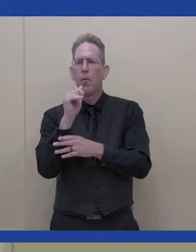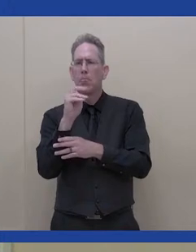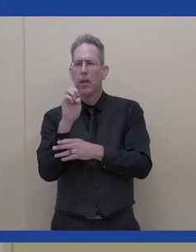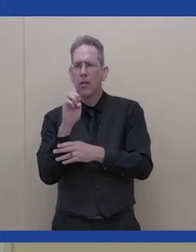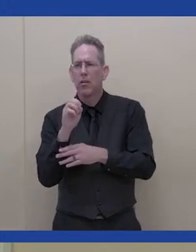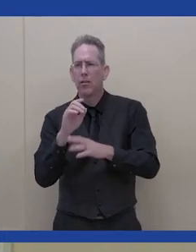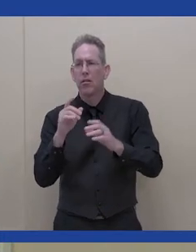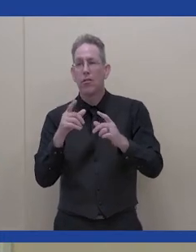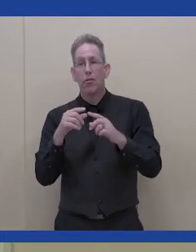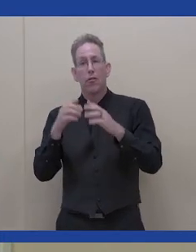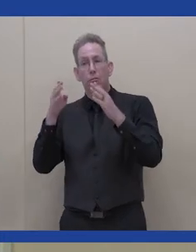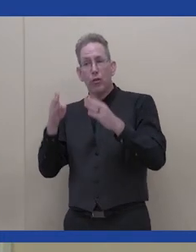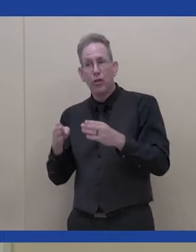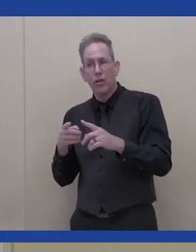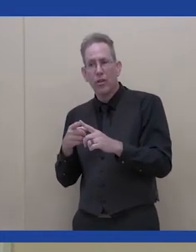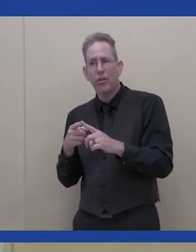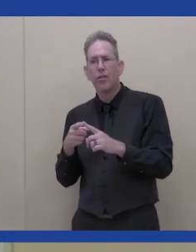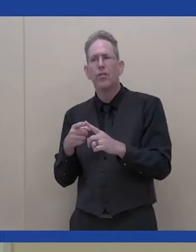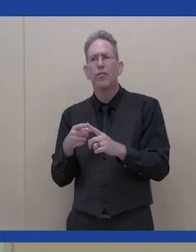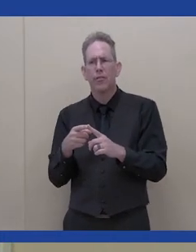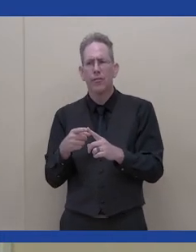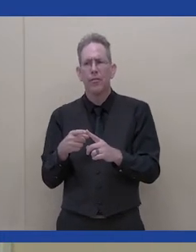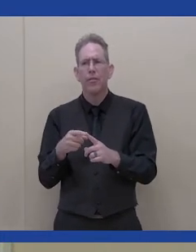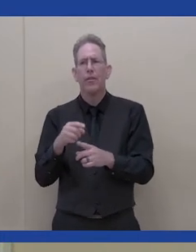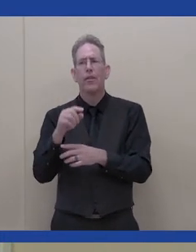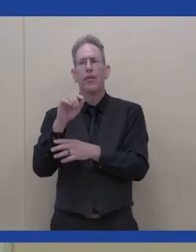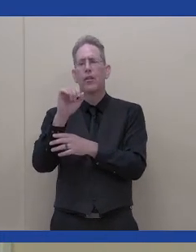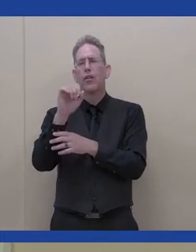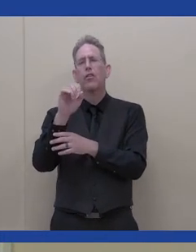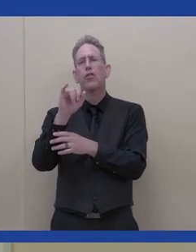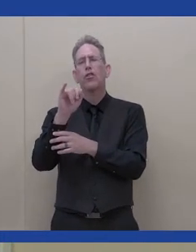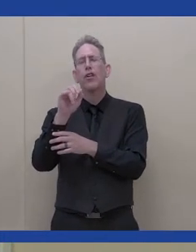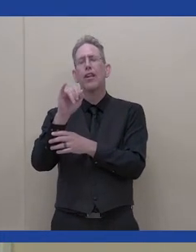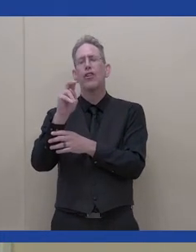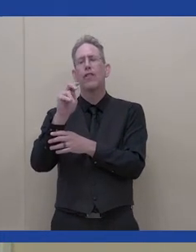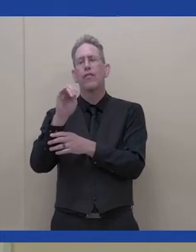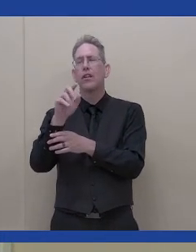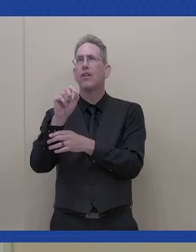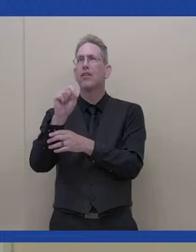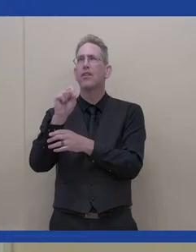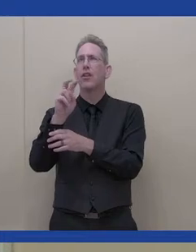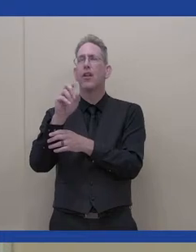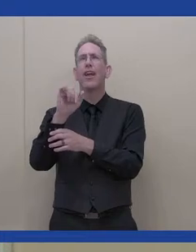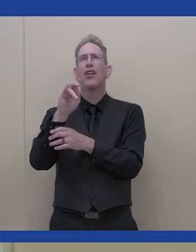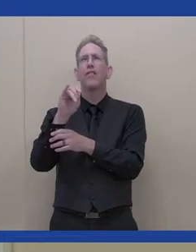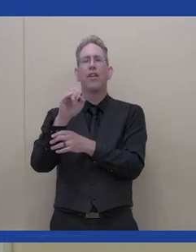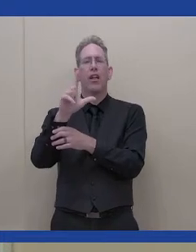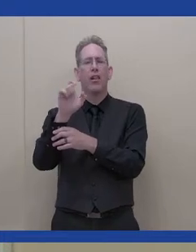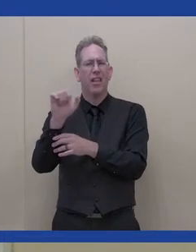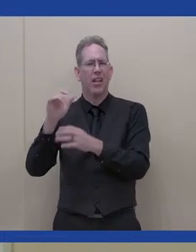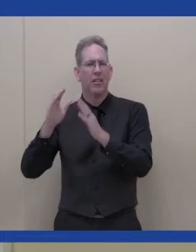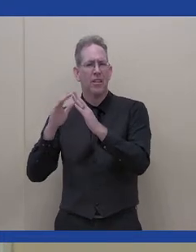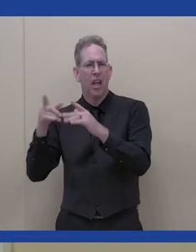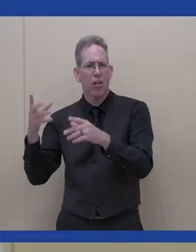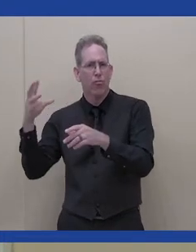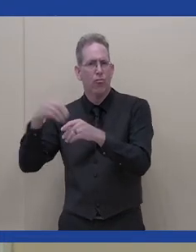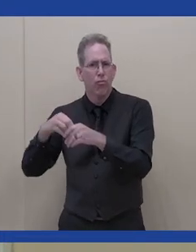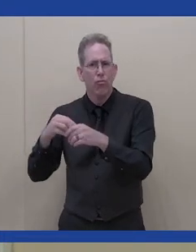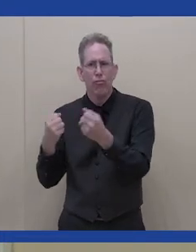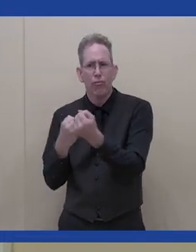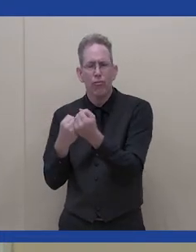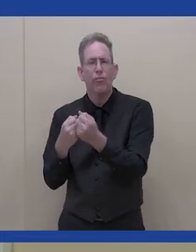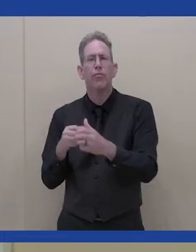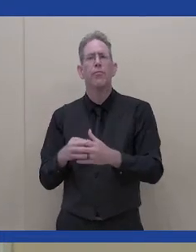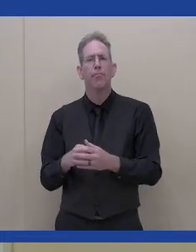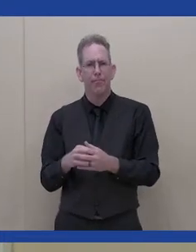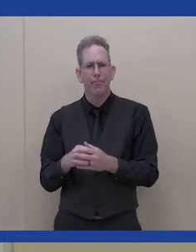Innervale, who continue to persevere following the flooding of last July, including June Farm, who provided the beautiful flowers